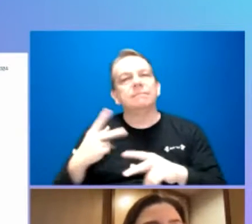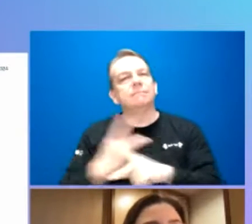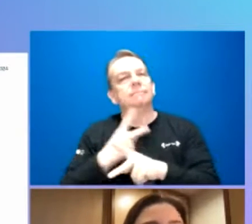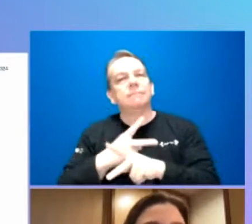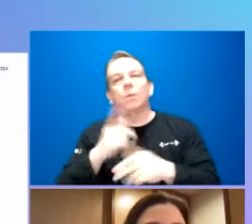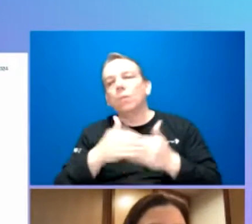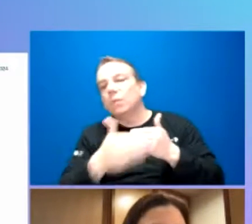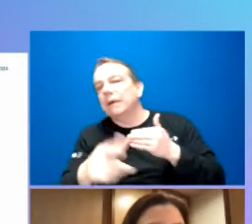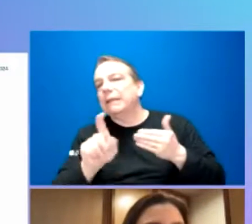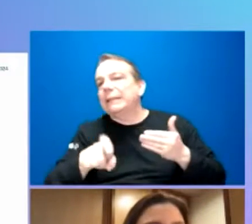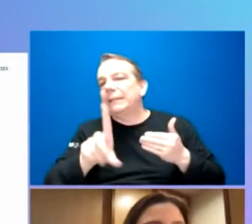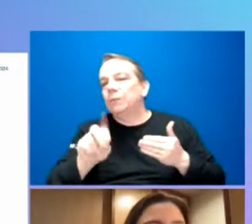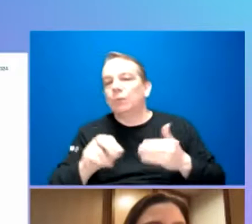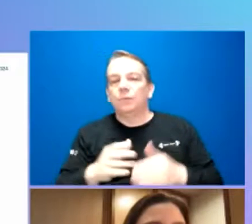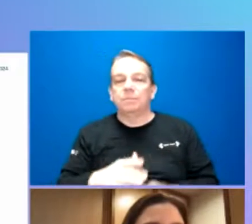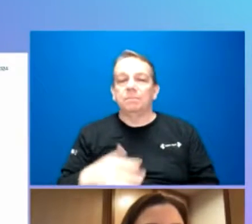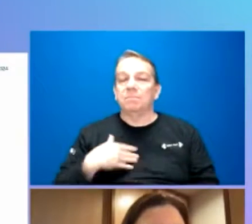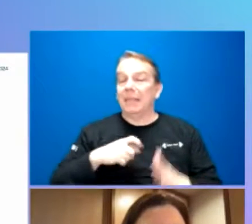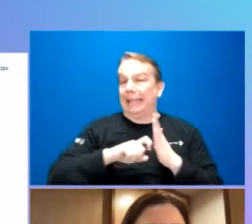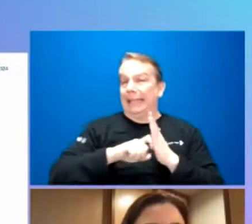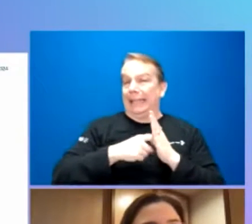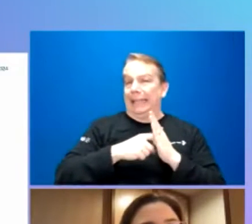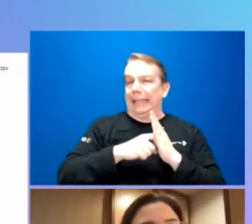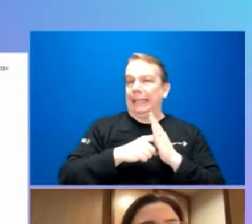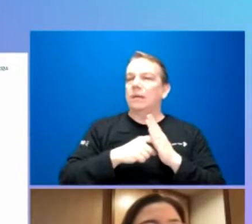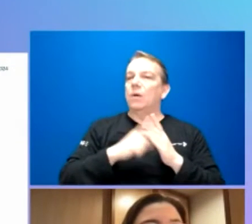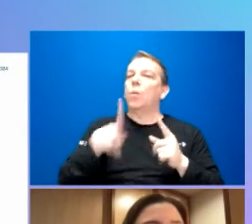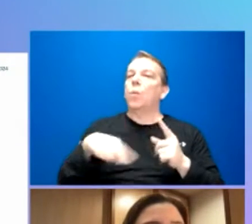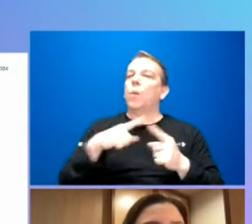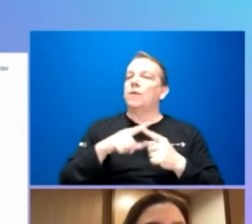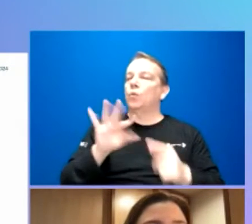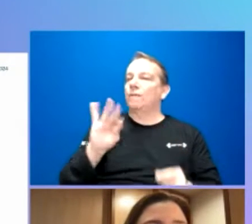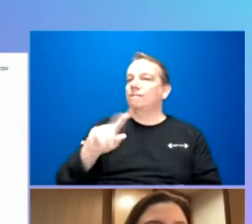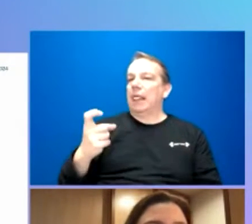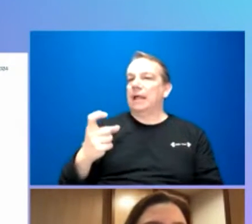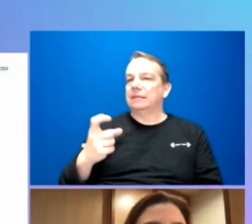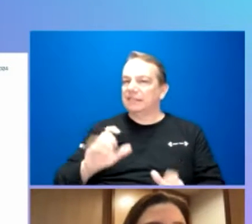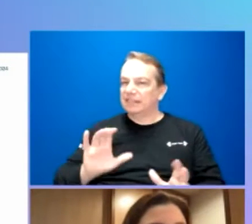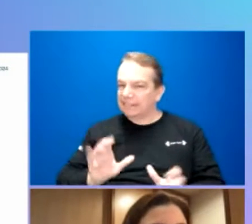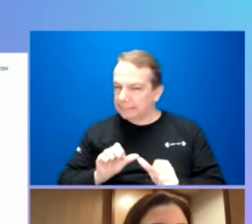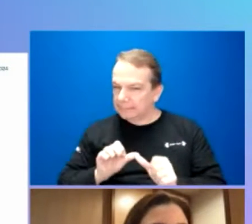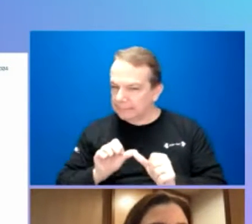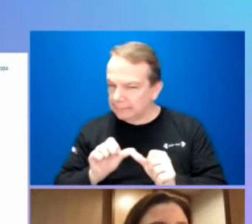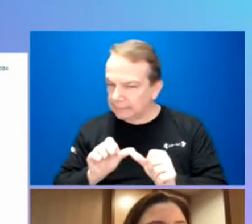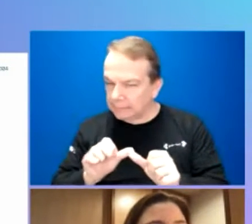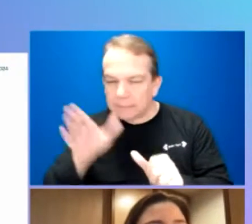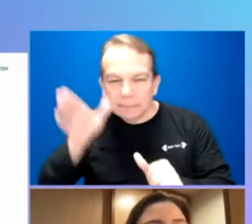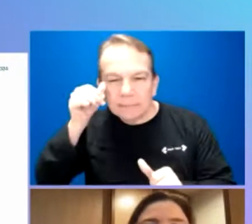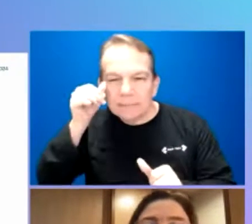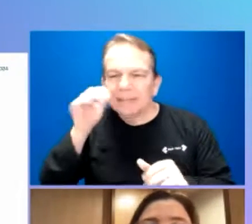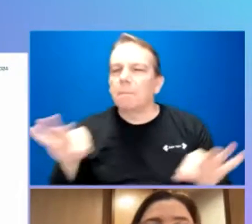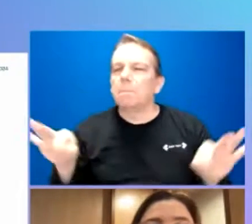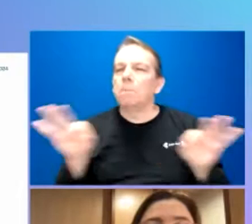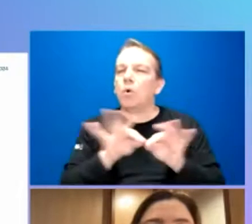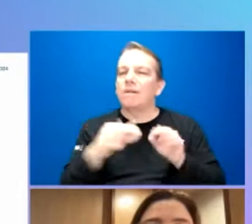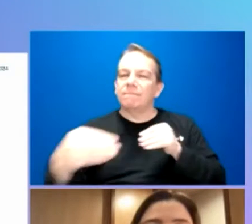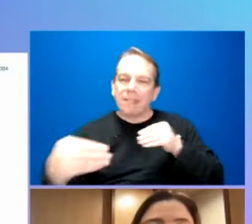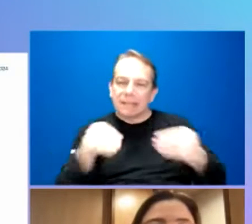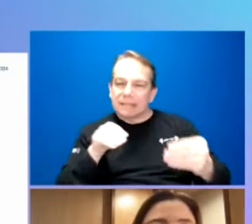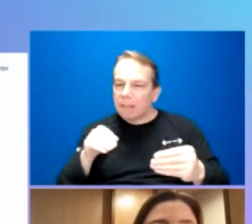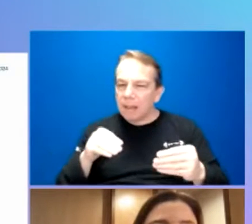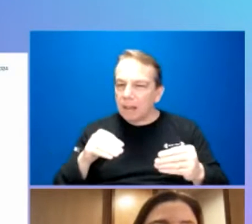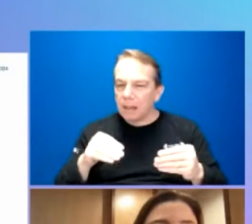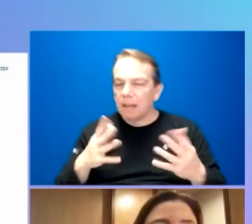So my key learnings about knowing when to flex. So number one is that flexibility is key. You can be